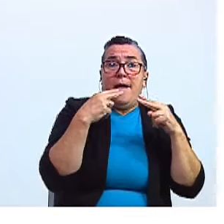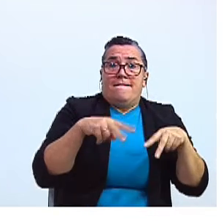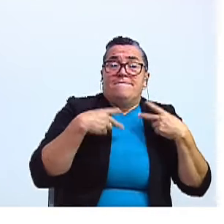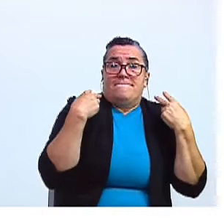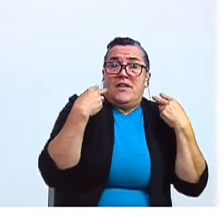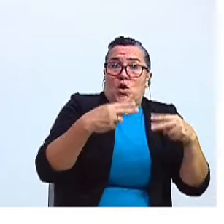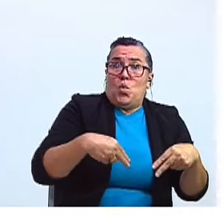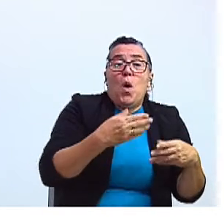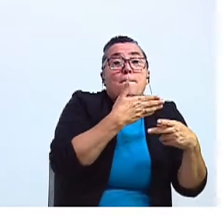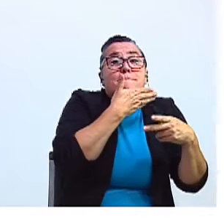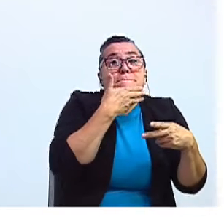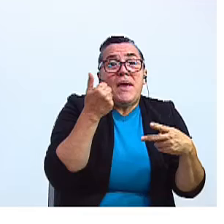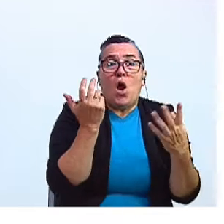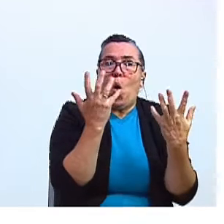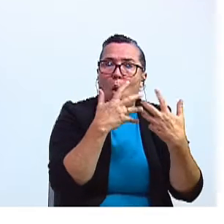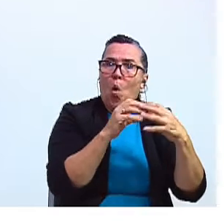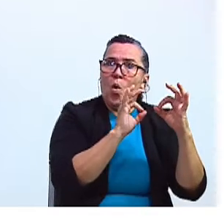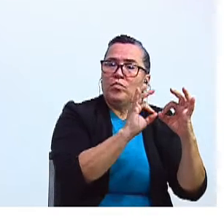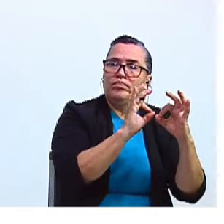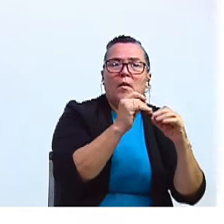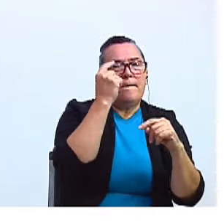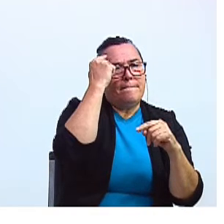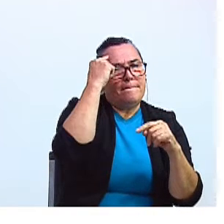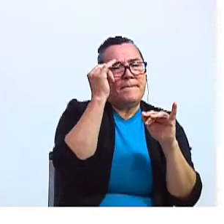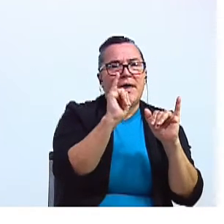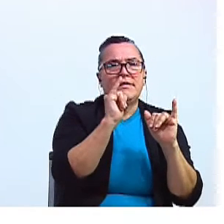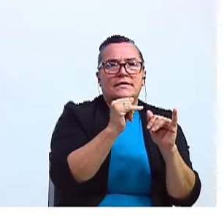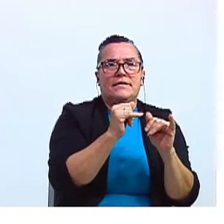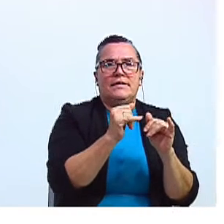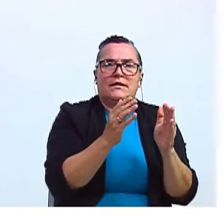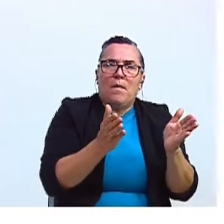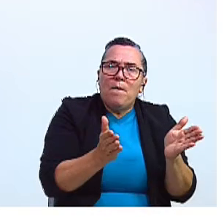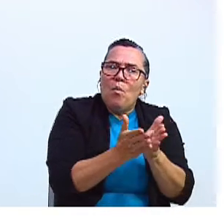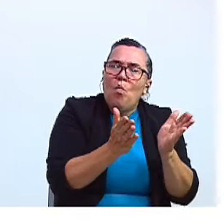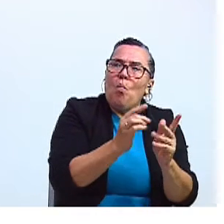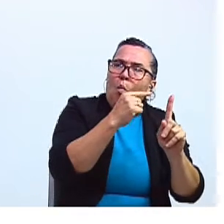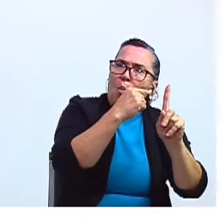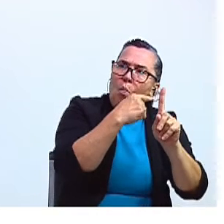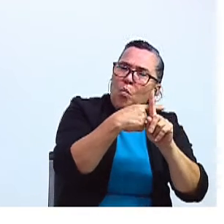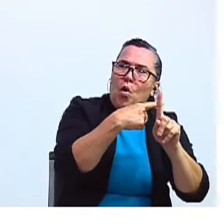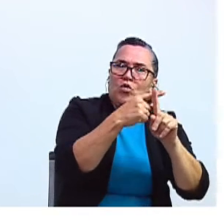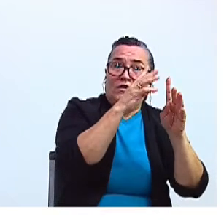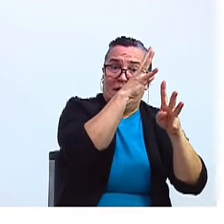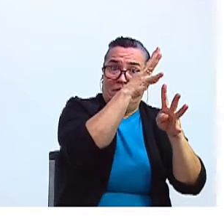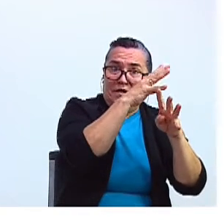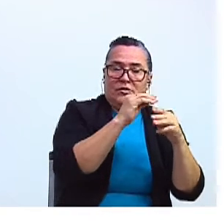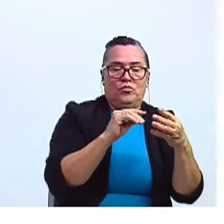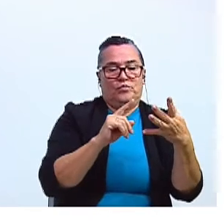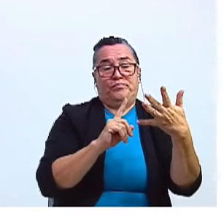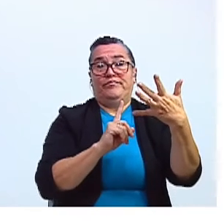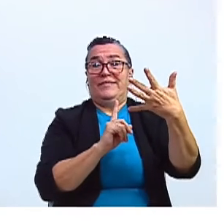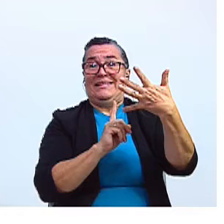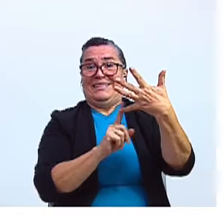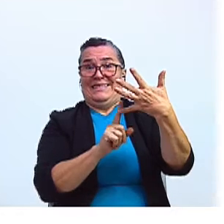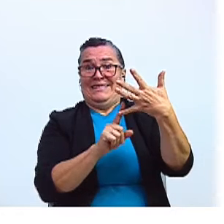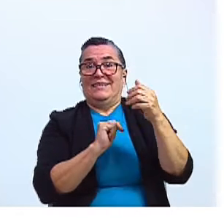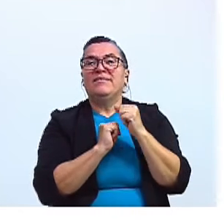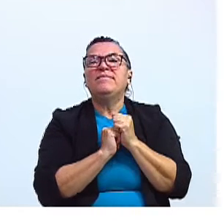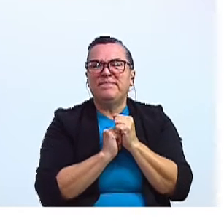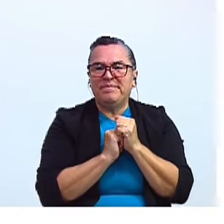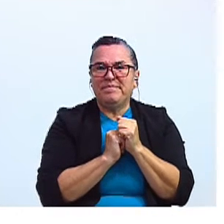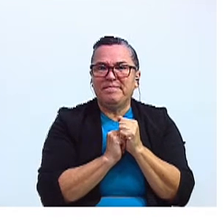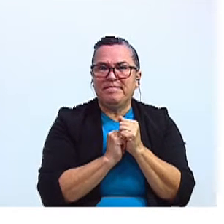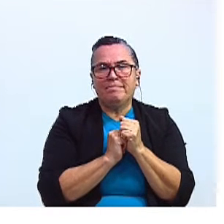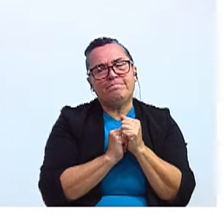better or more convenient? Think about the pros of this invention. Number 5,